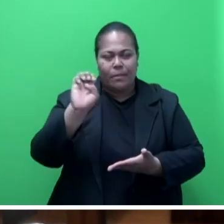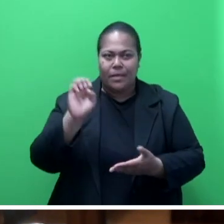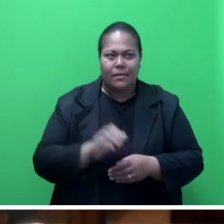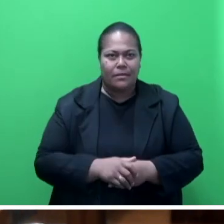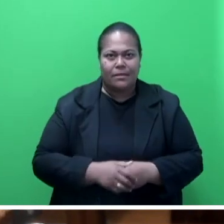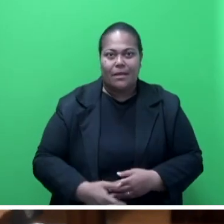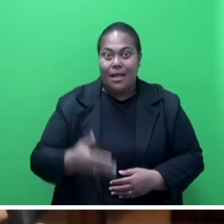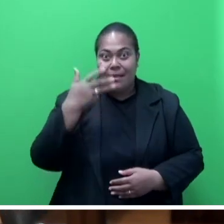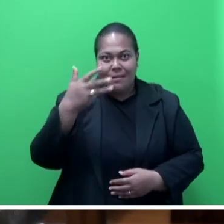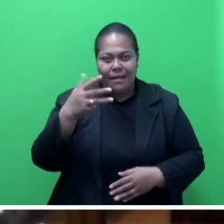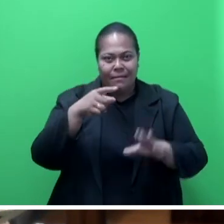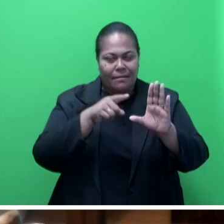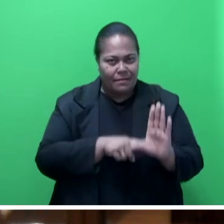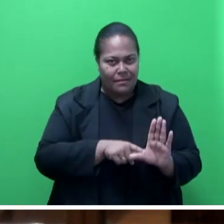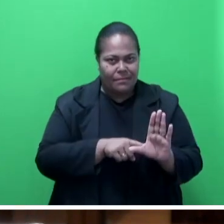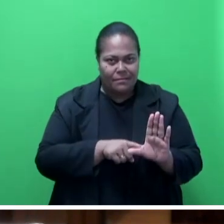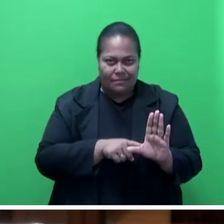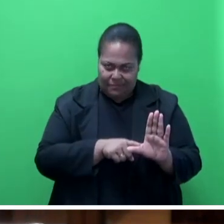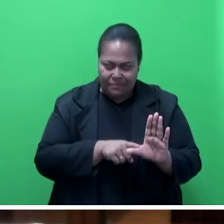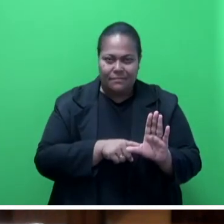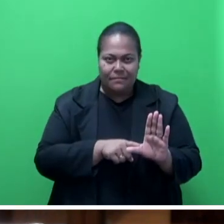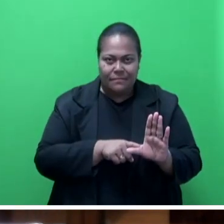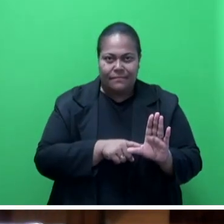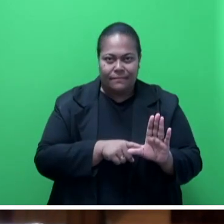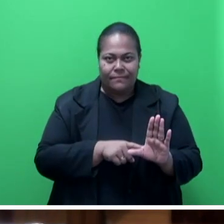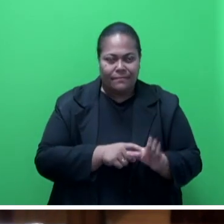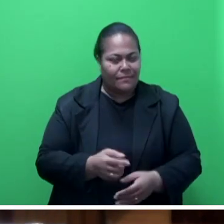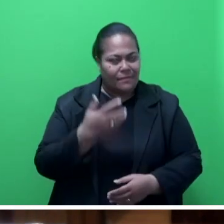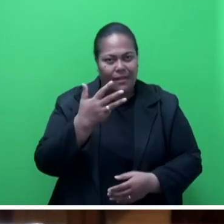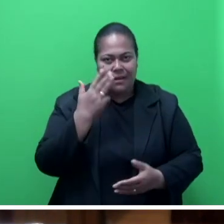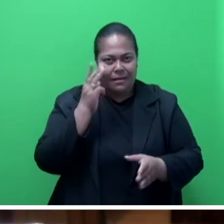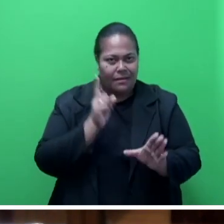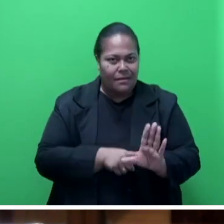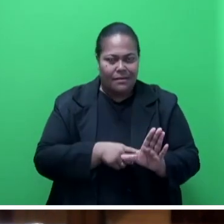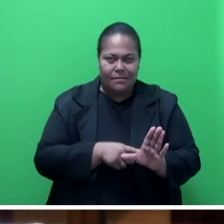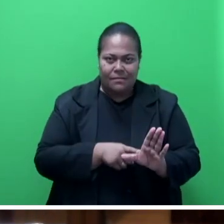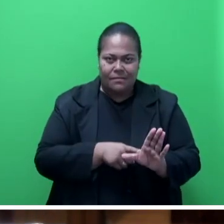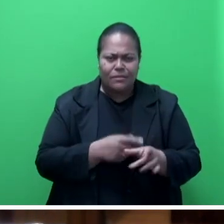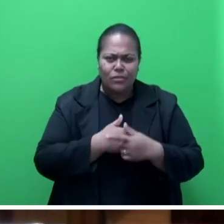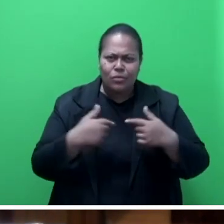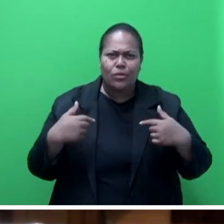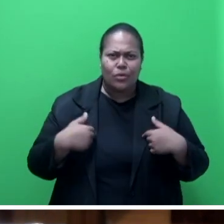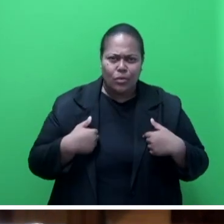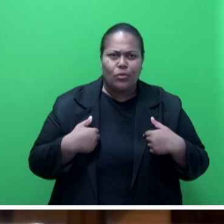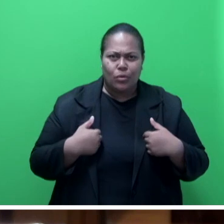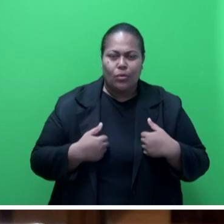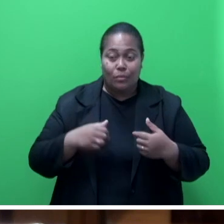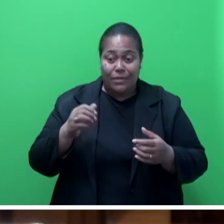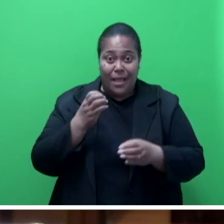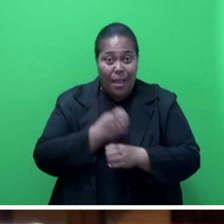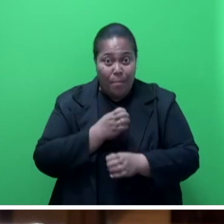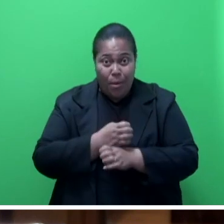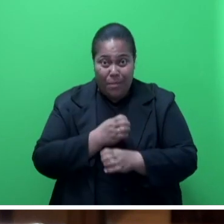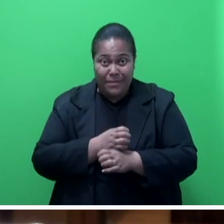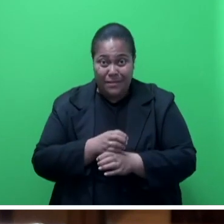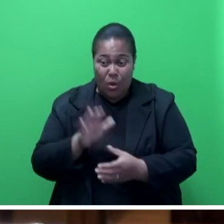9 straight years. Order. 9 straight years. We dropped unemployment. They should